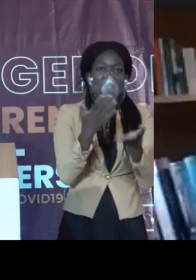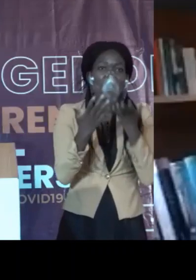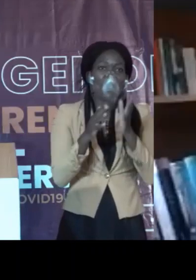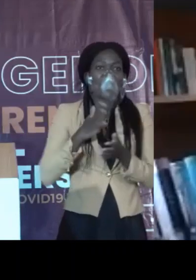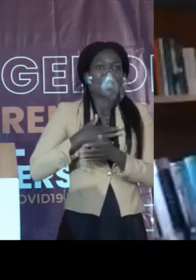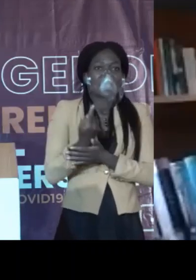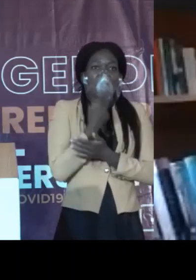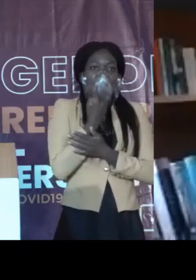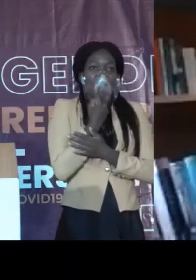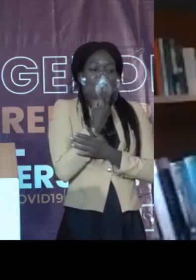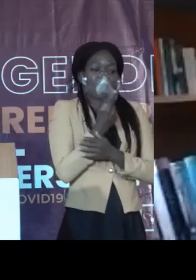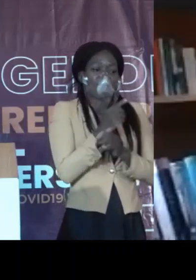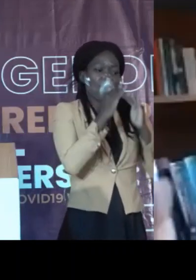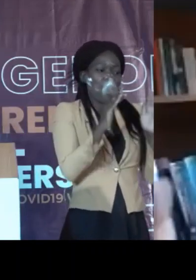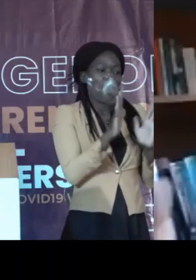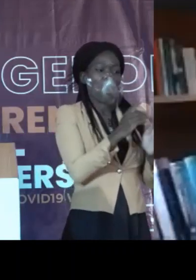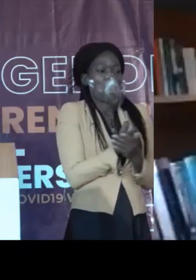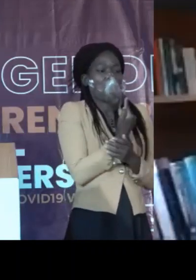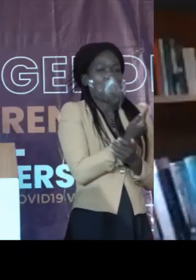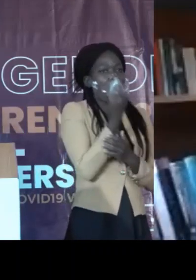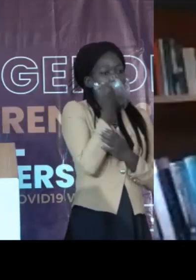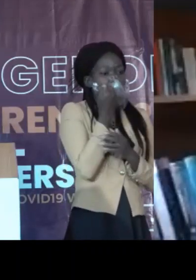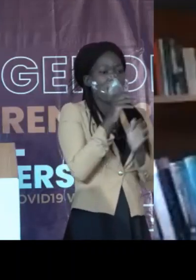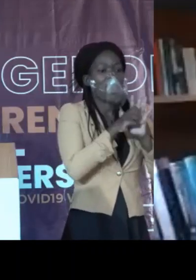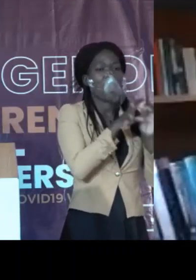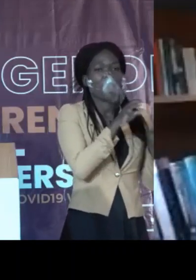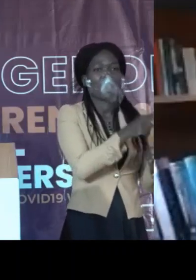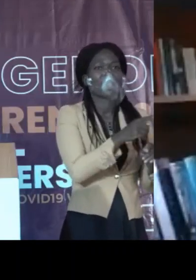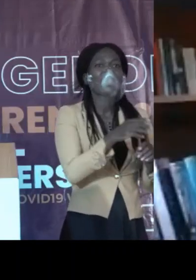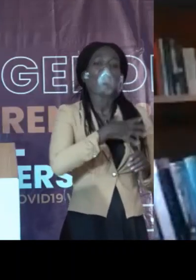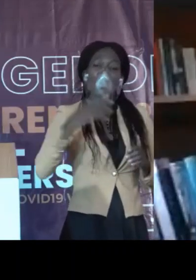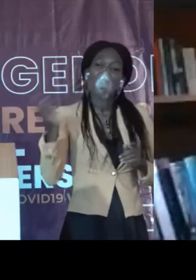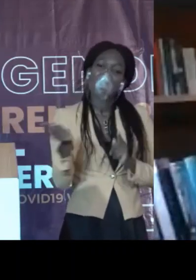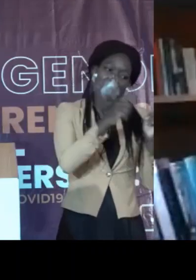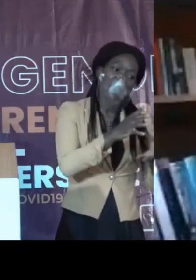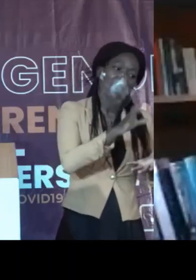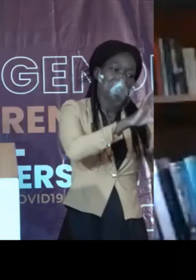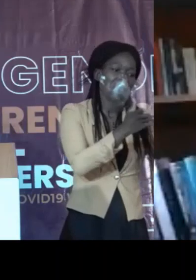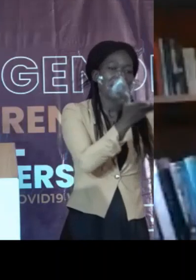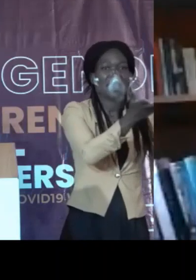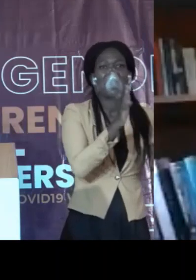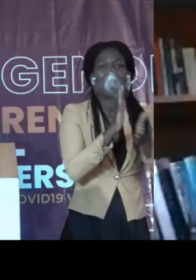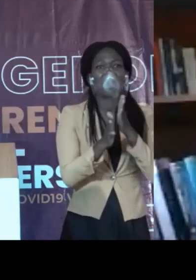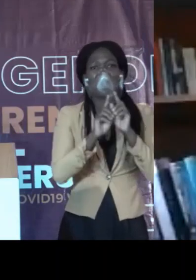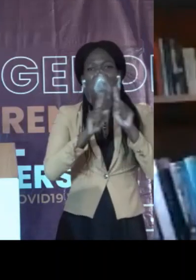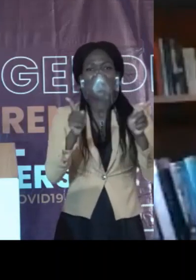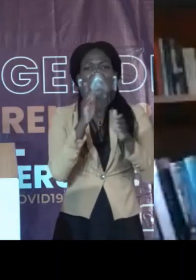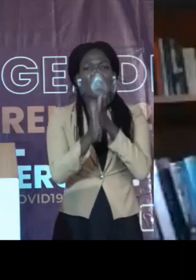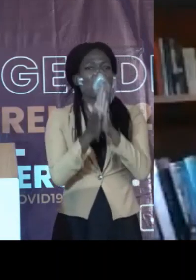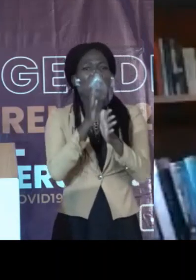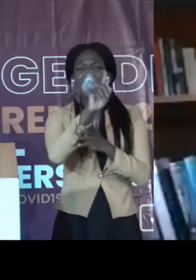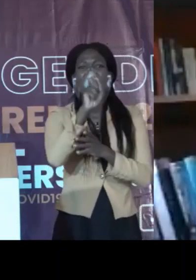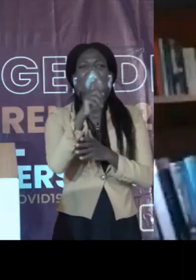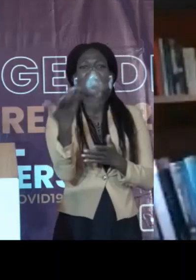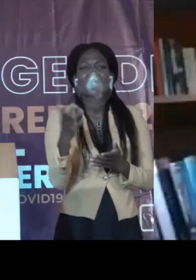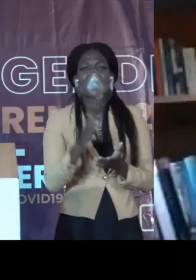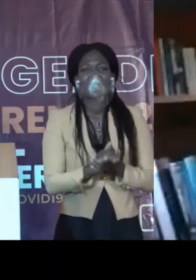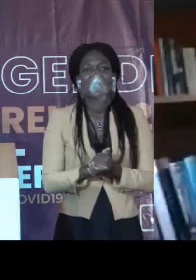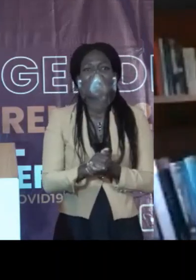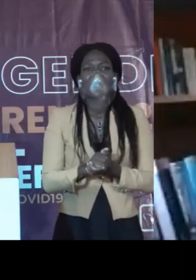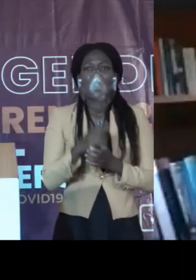at home, which is woman-based care. But nobody is asking who is getting the